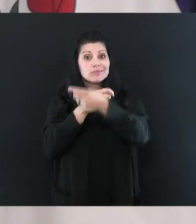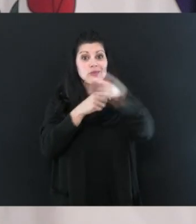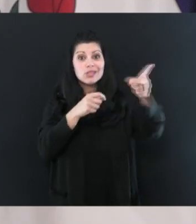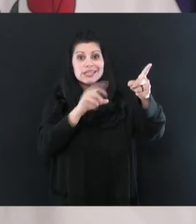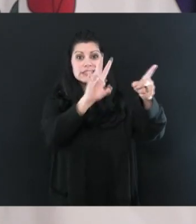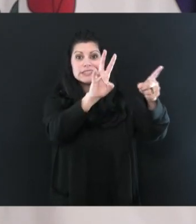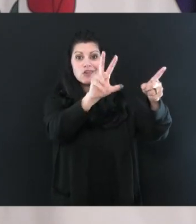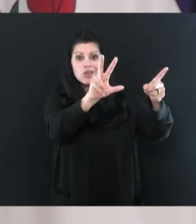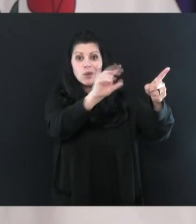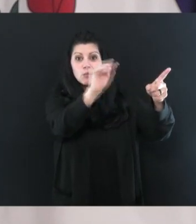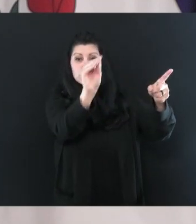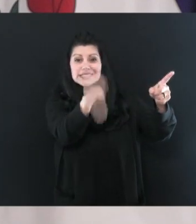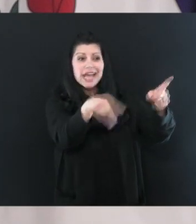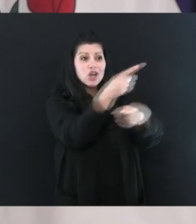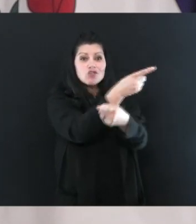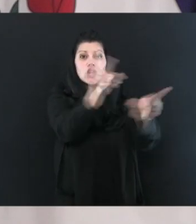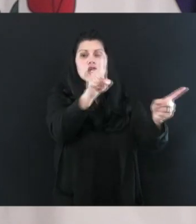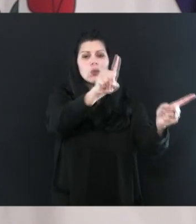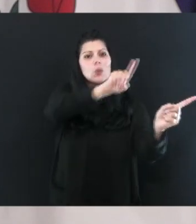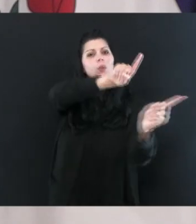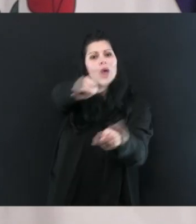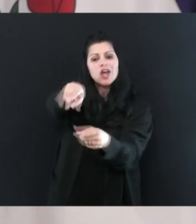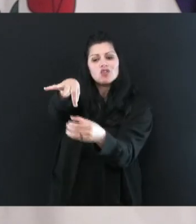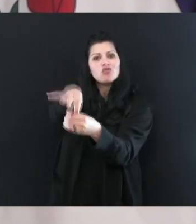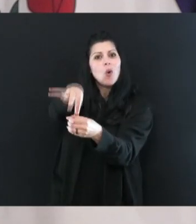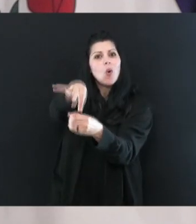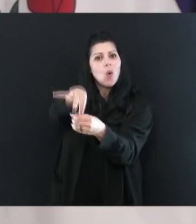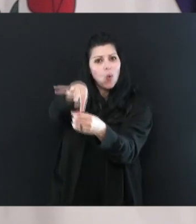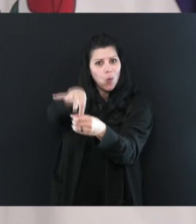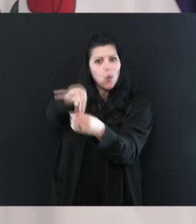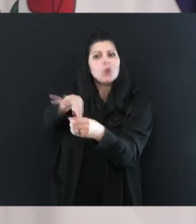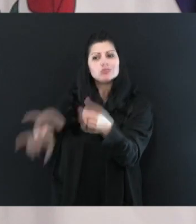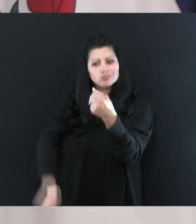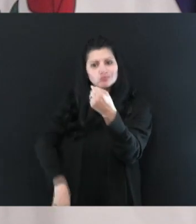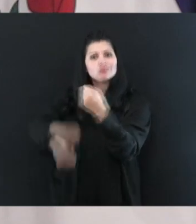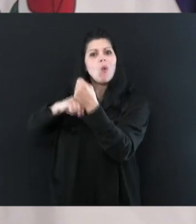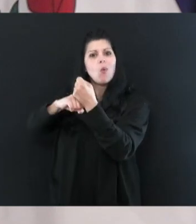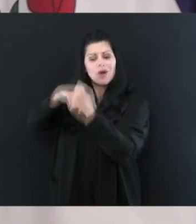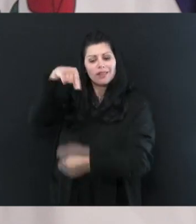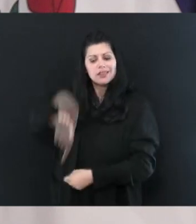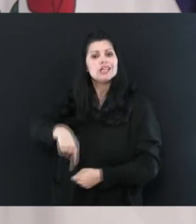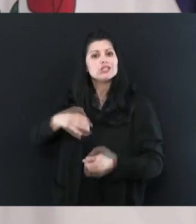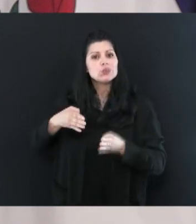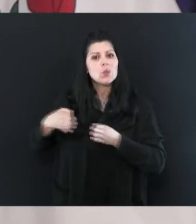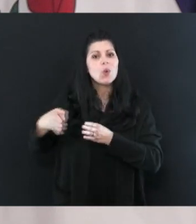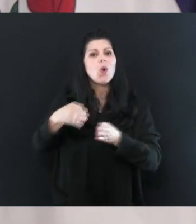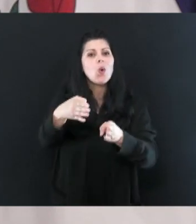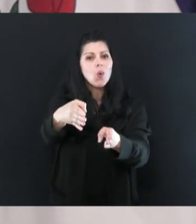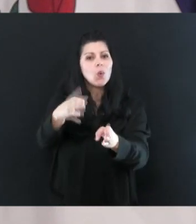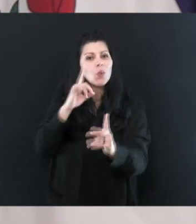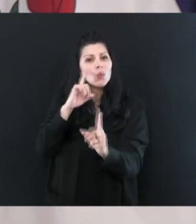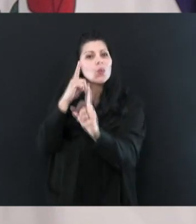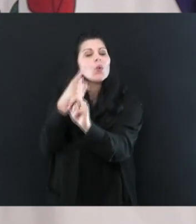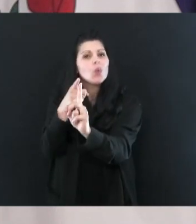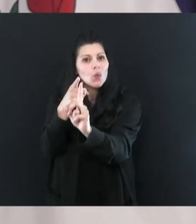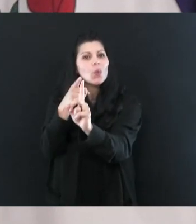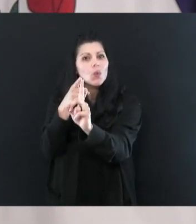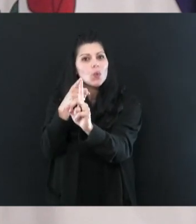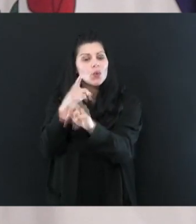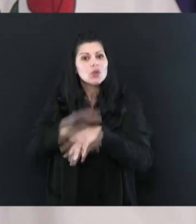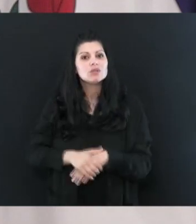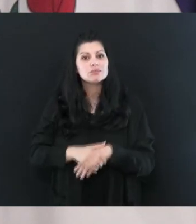you voted in favor of doing this. So really and truly, West Virginia, it took somebody to